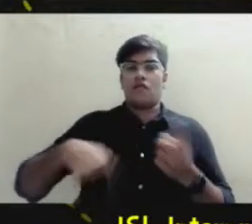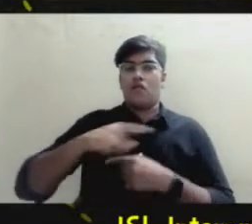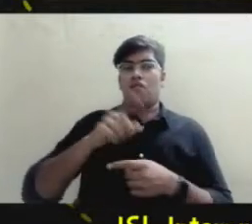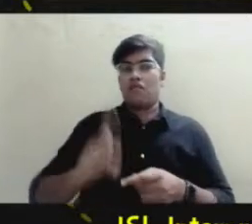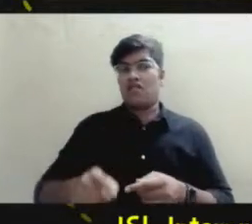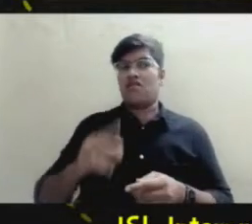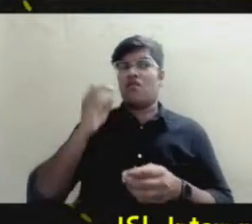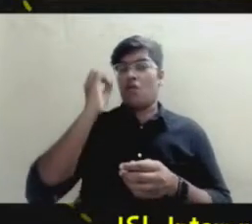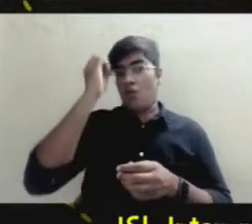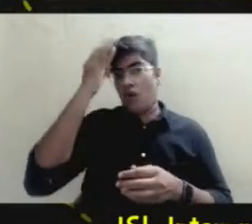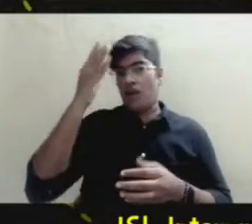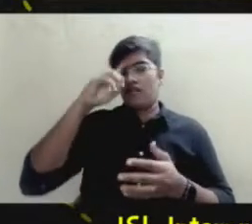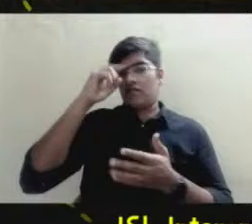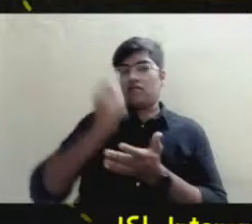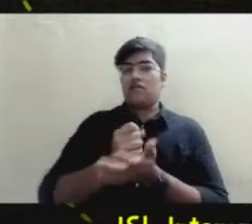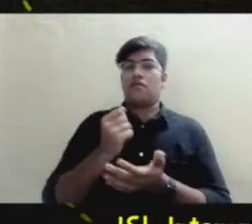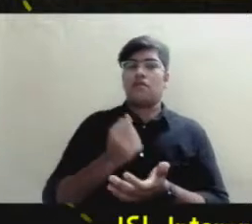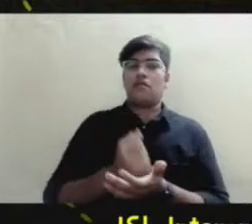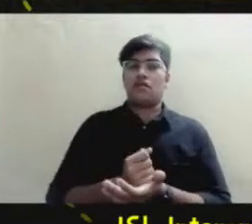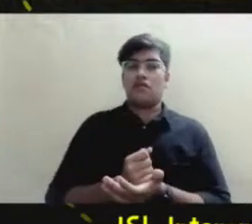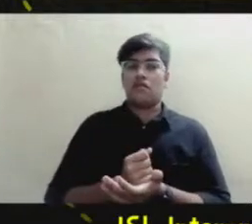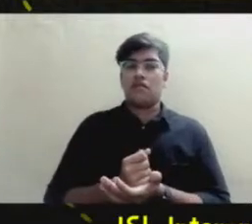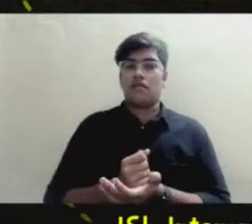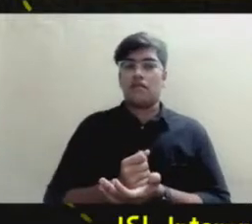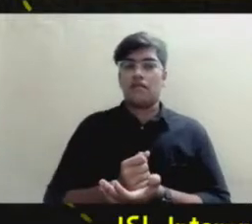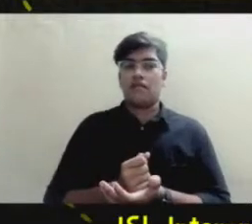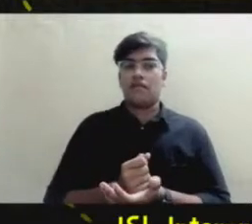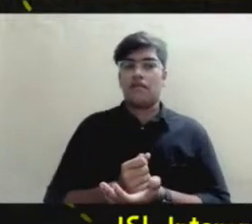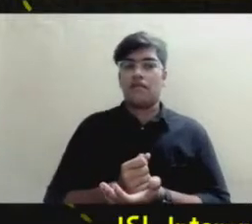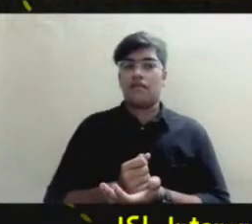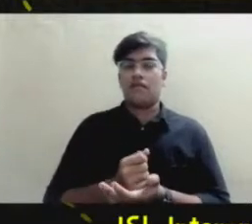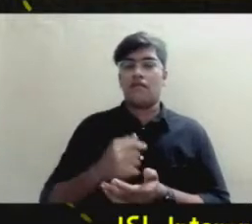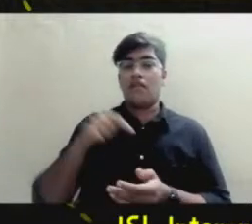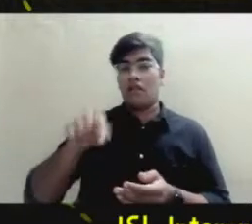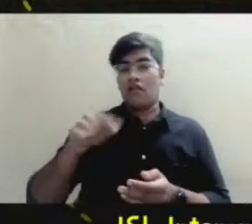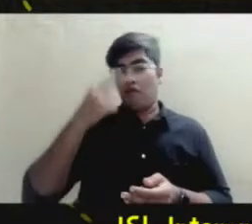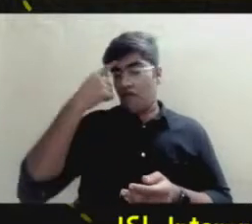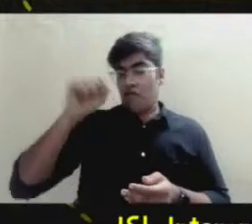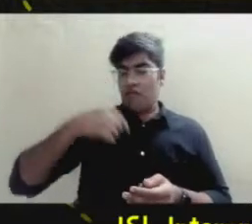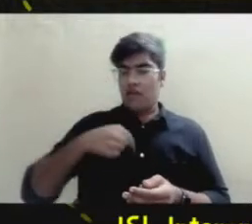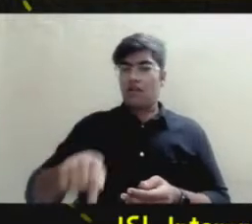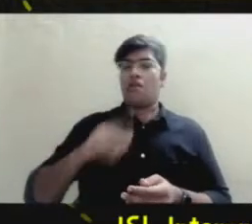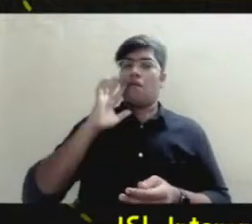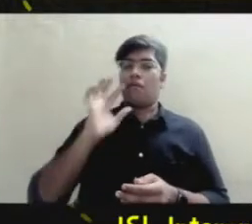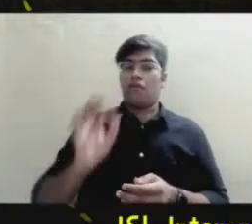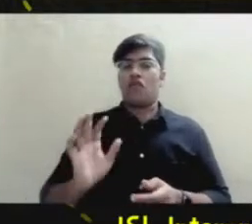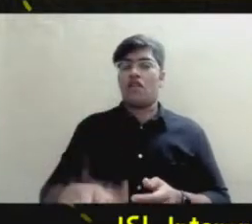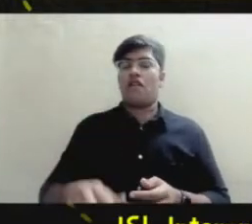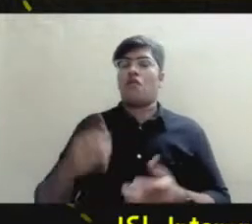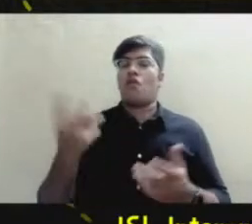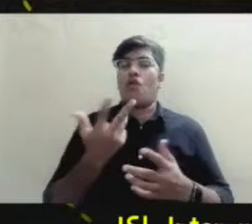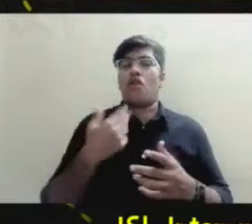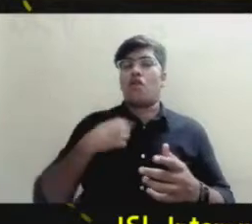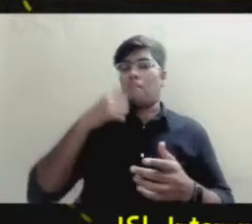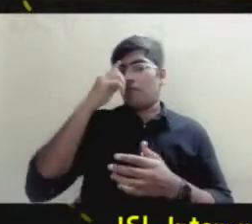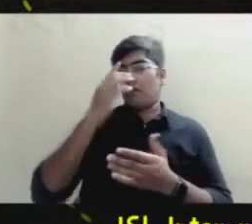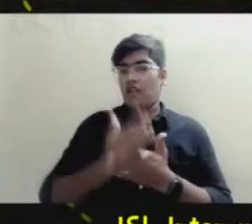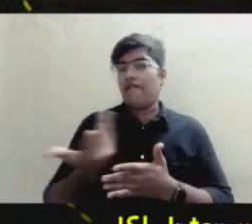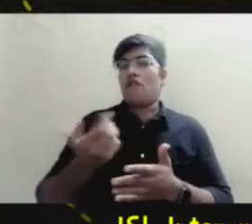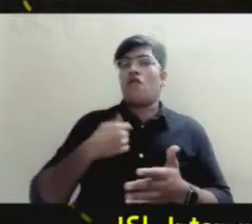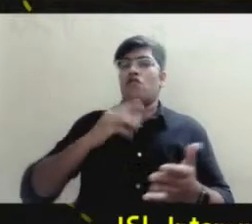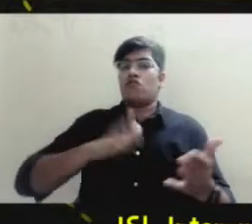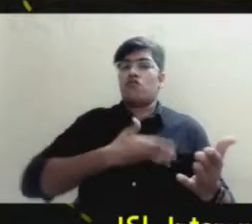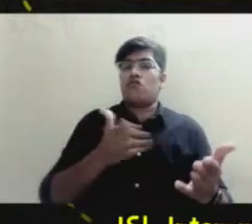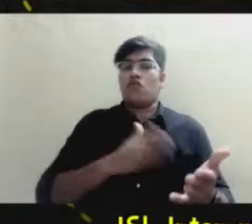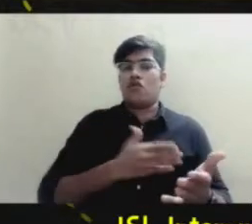decisions. And I guess for me, it's important to believe in what I'm singing about.